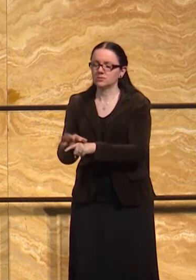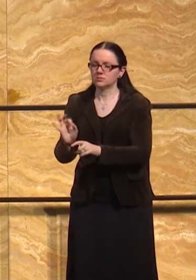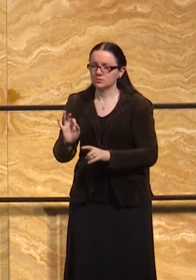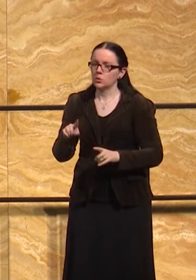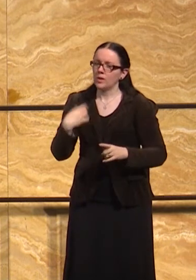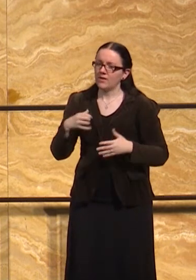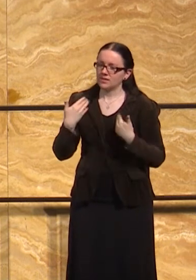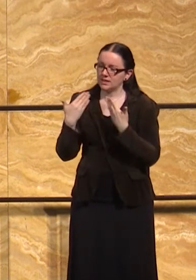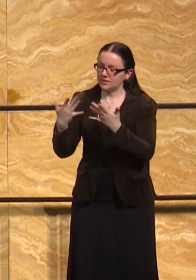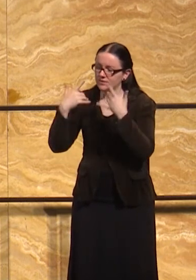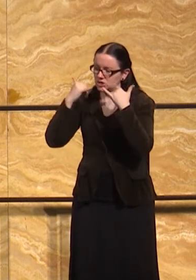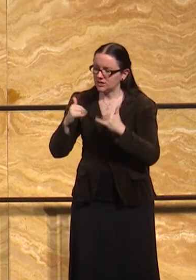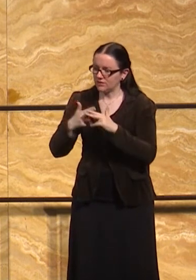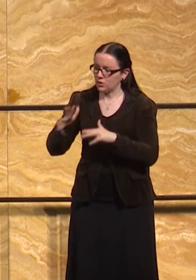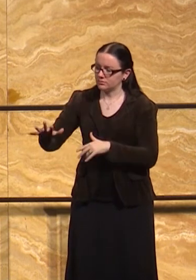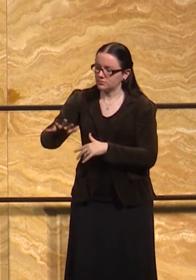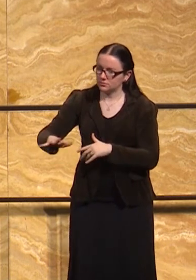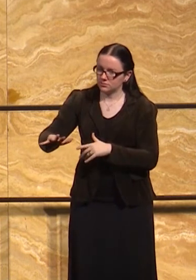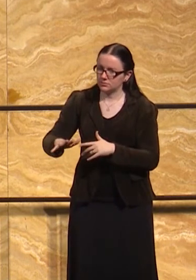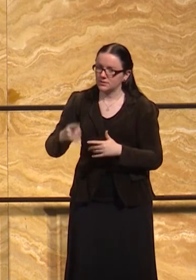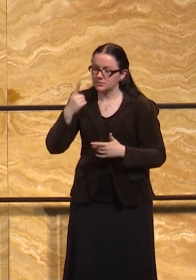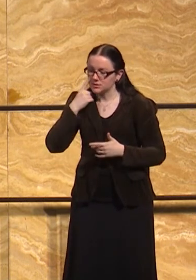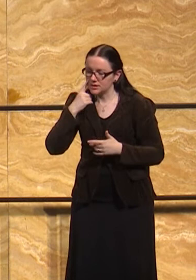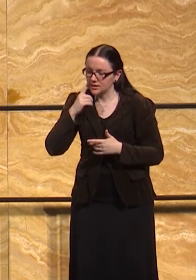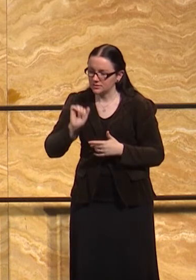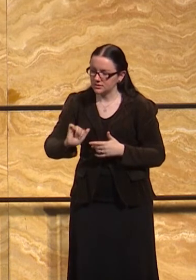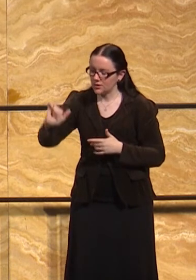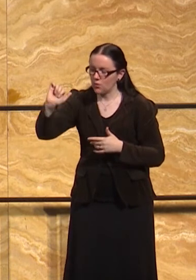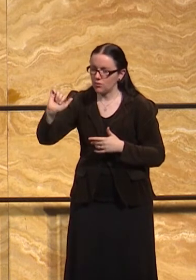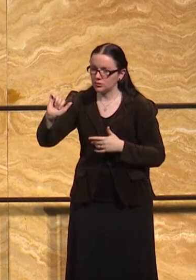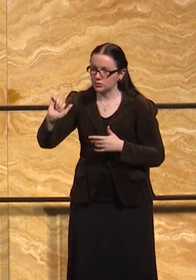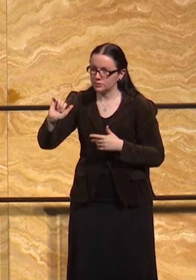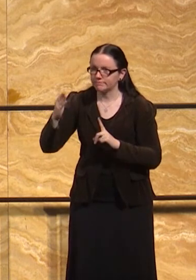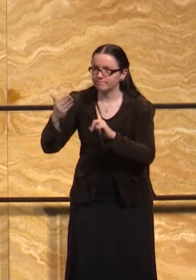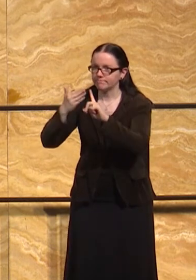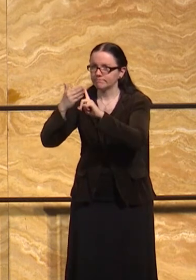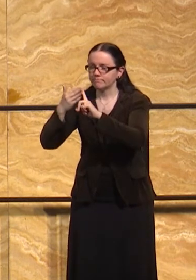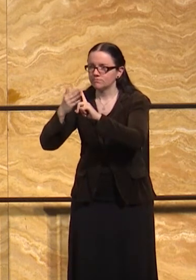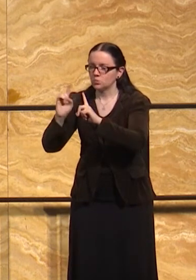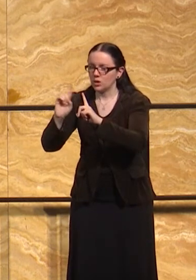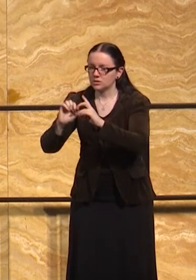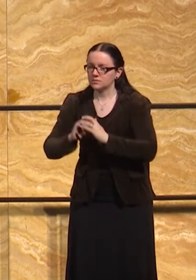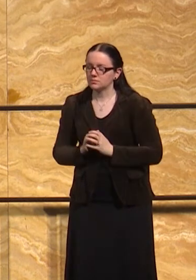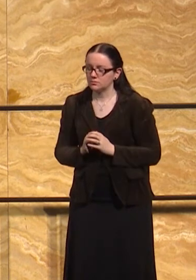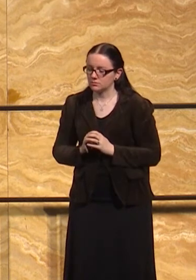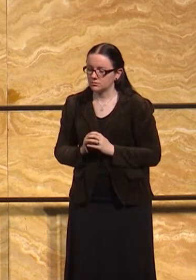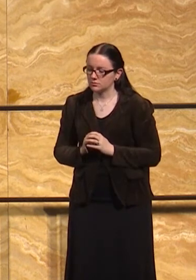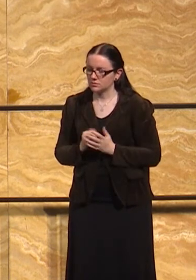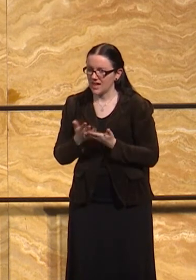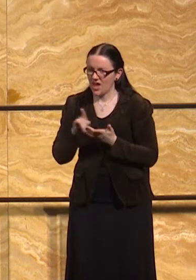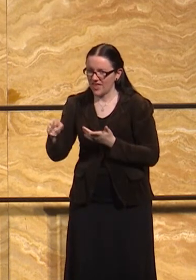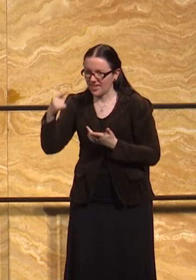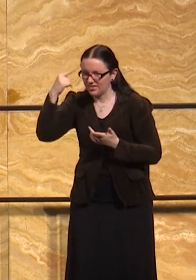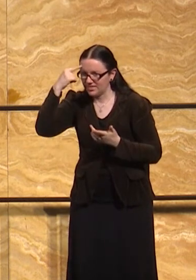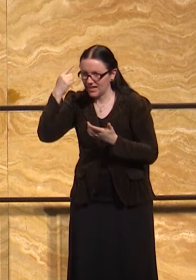justice to the people of that environment by seeing what their own common aspirations are, how they think that